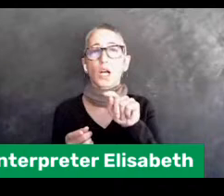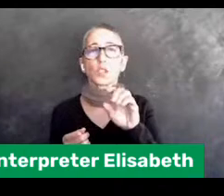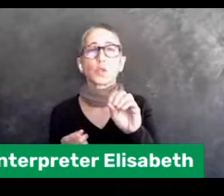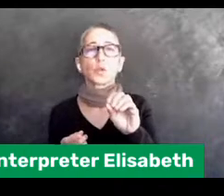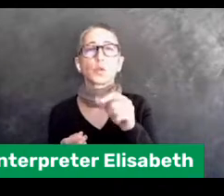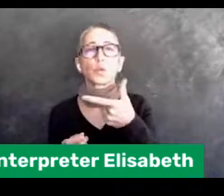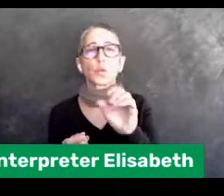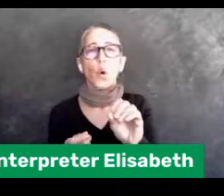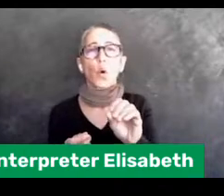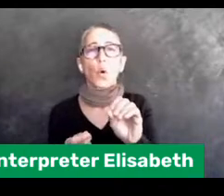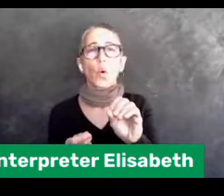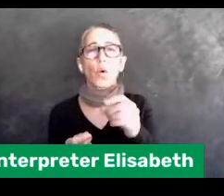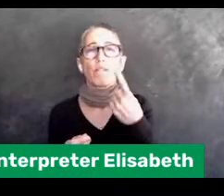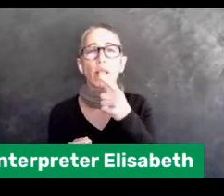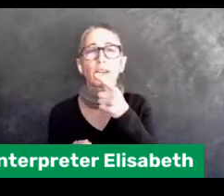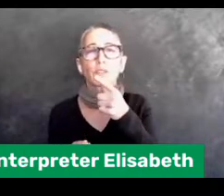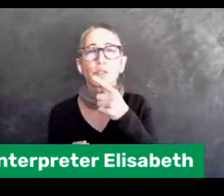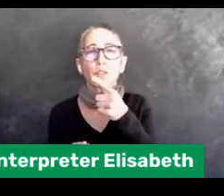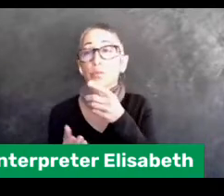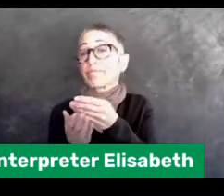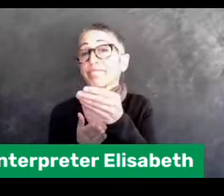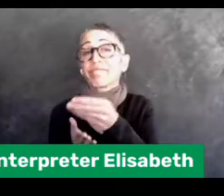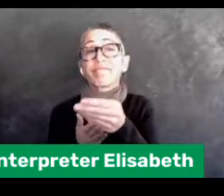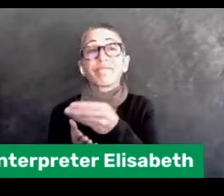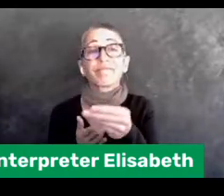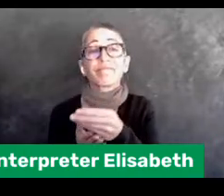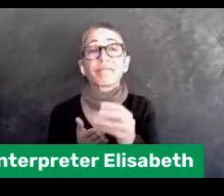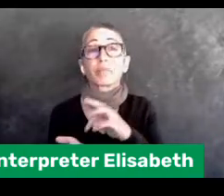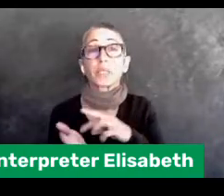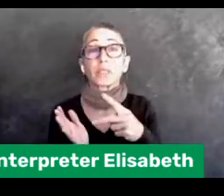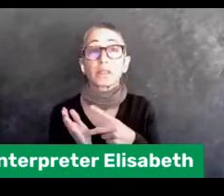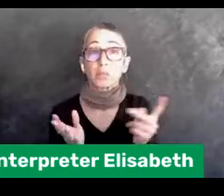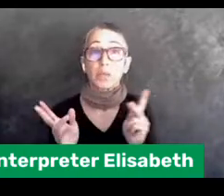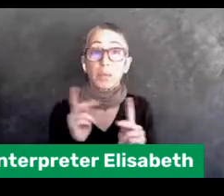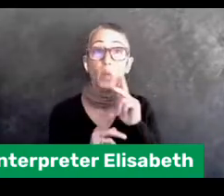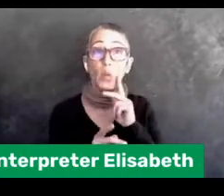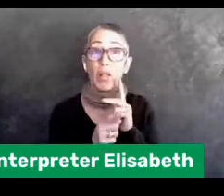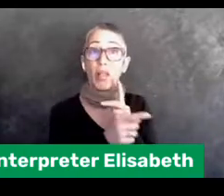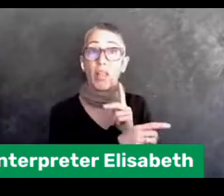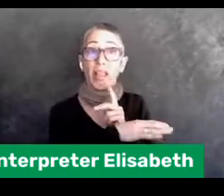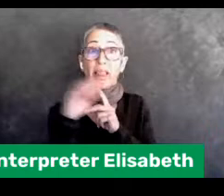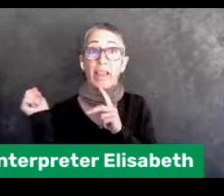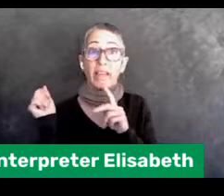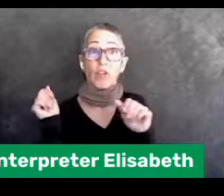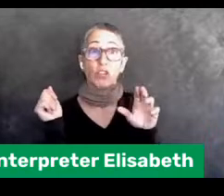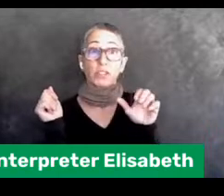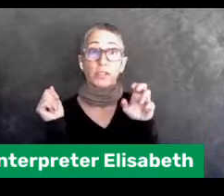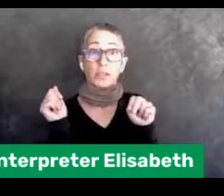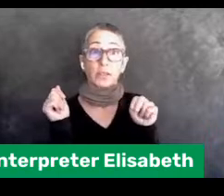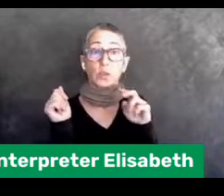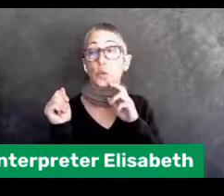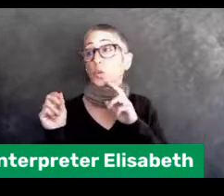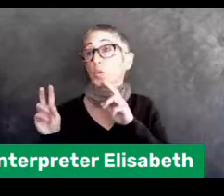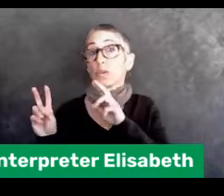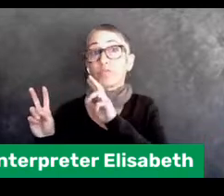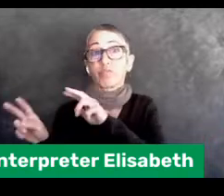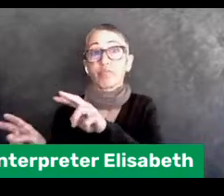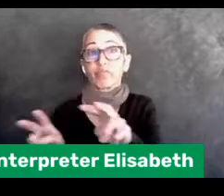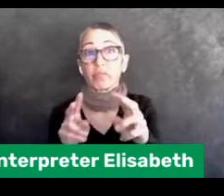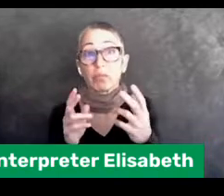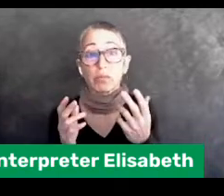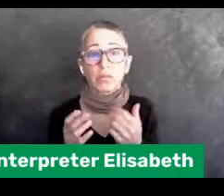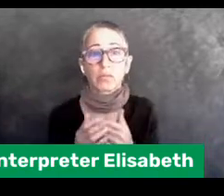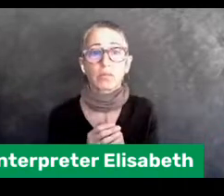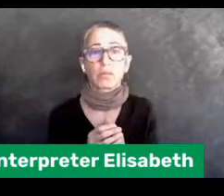on lunch, which usually motivate people to travel further than wanted to experience the overflow of fruits